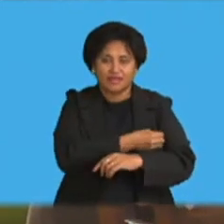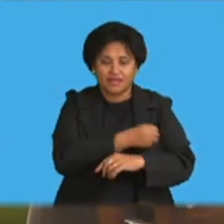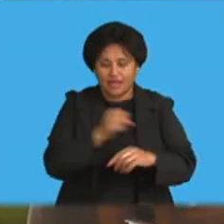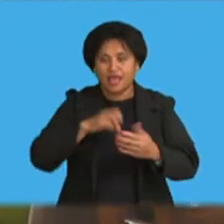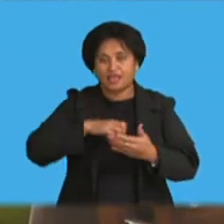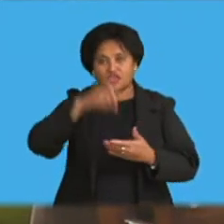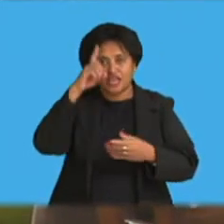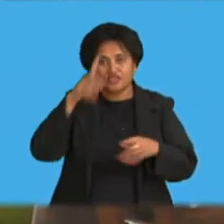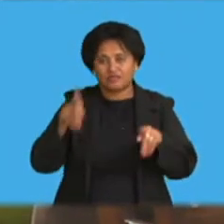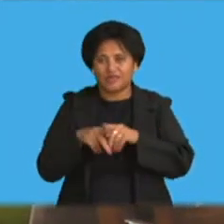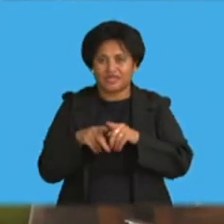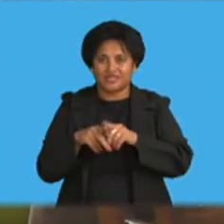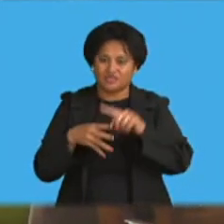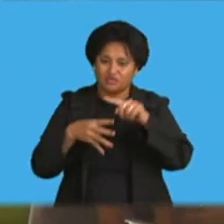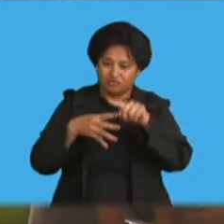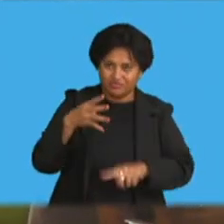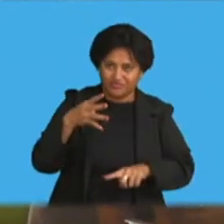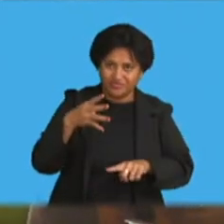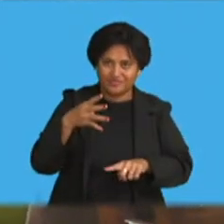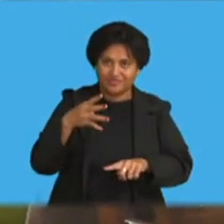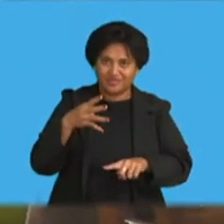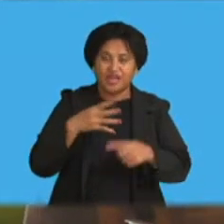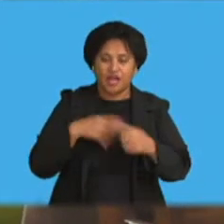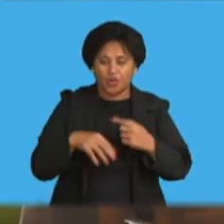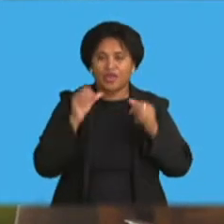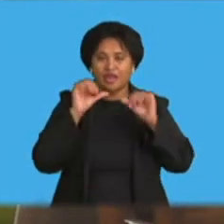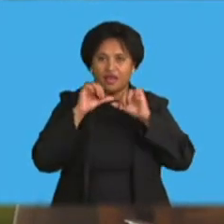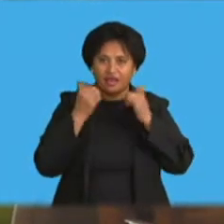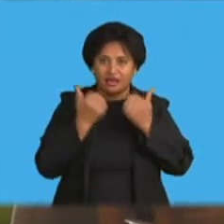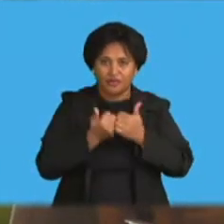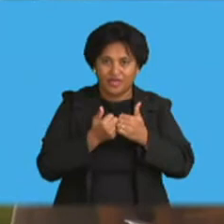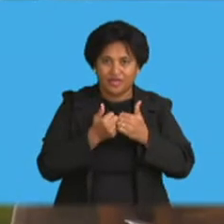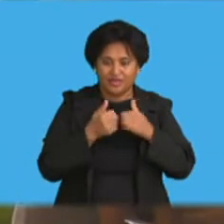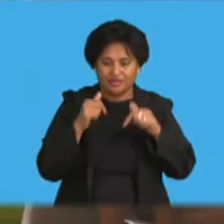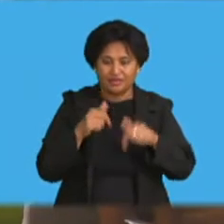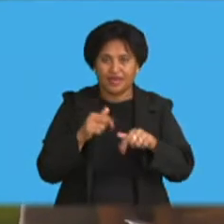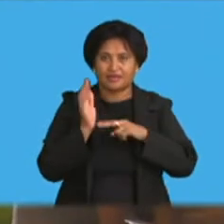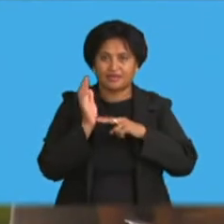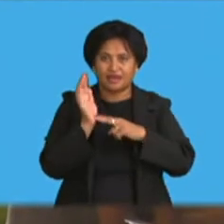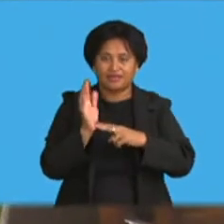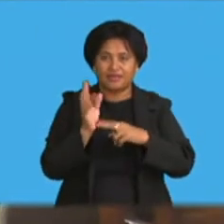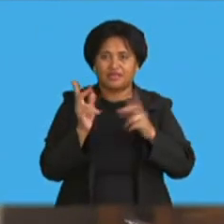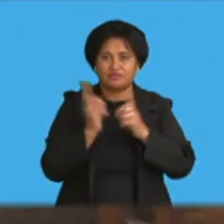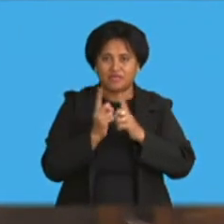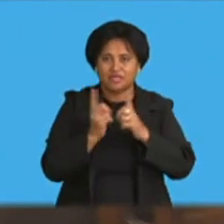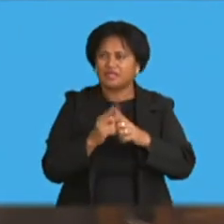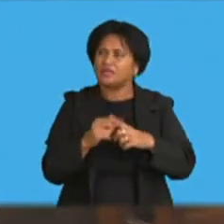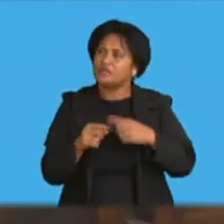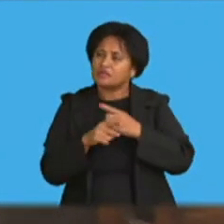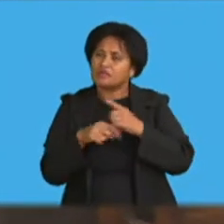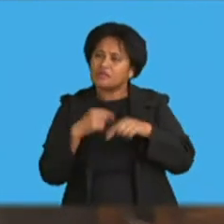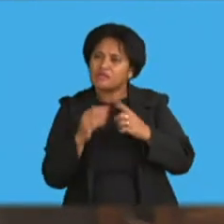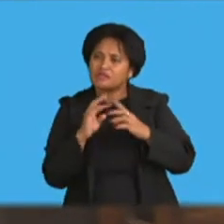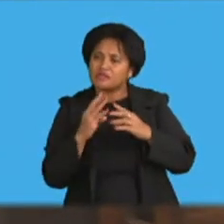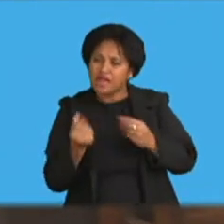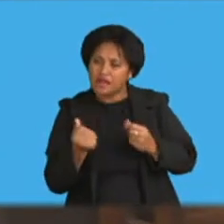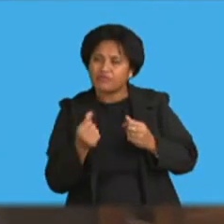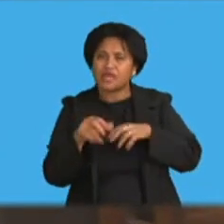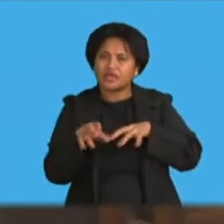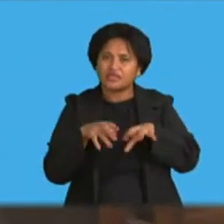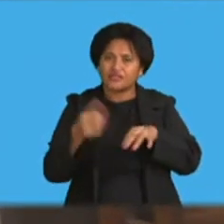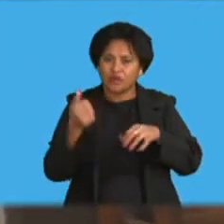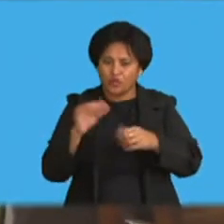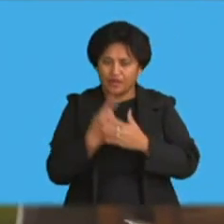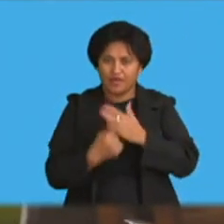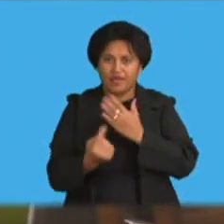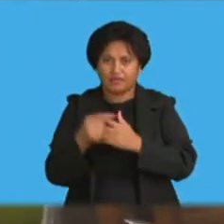already making tremendous progress addressing these issues in Fiji, and we'd like to speak on some of the work that's already happening in Fiji and that we are able to share with the Commonwealth